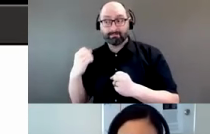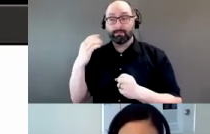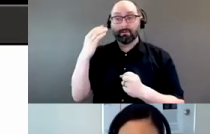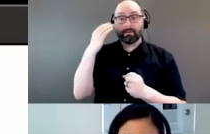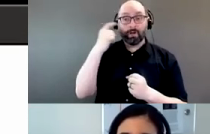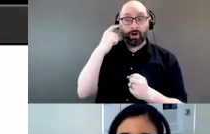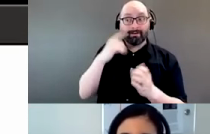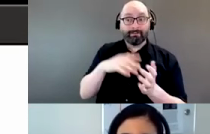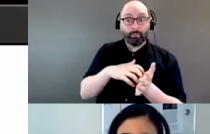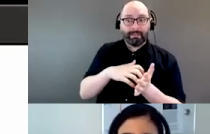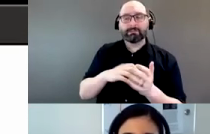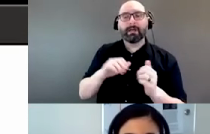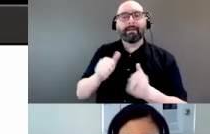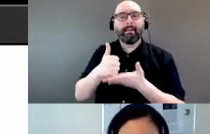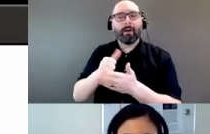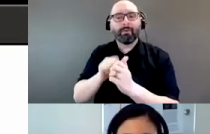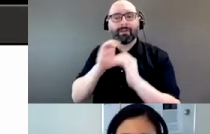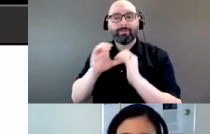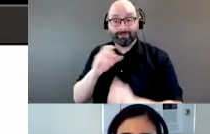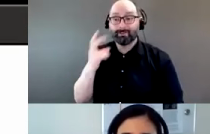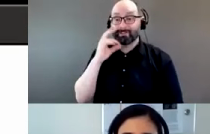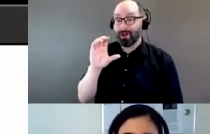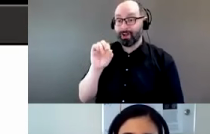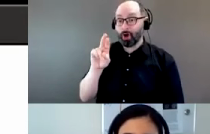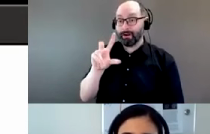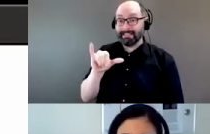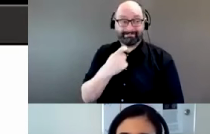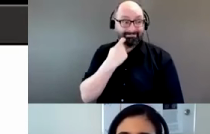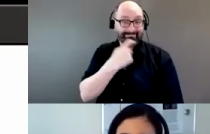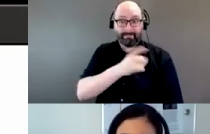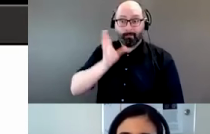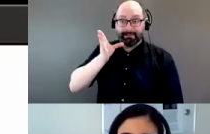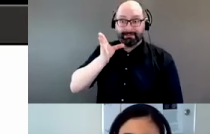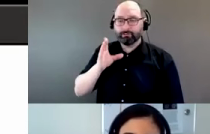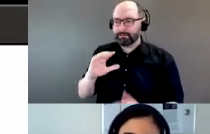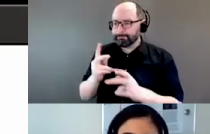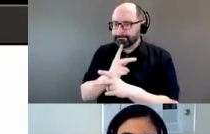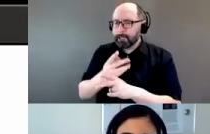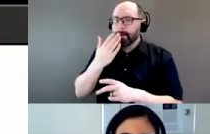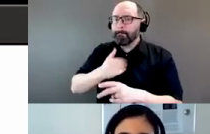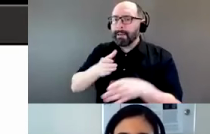communicate, as you saw with Carly's presentation, and best care for our patients.